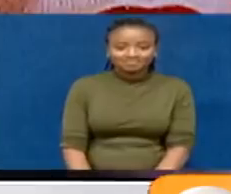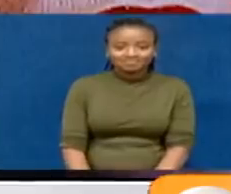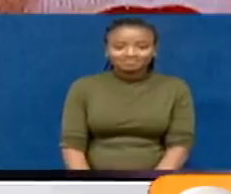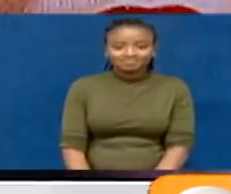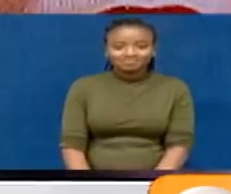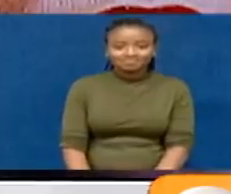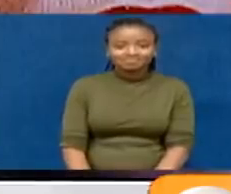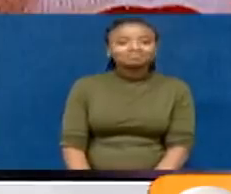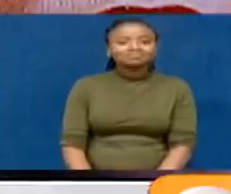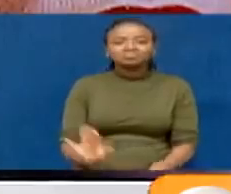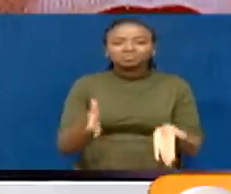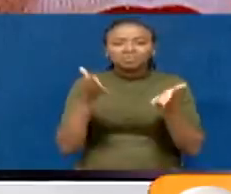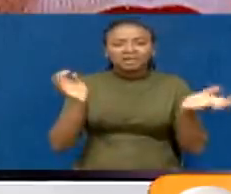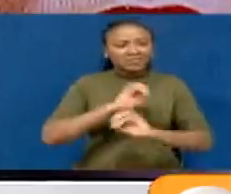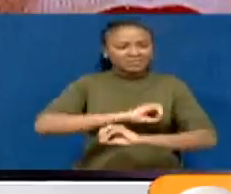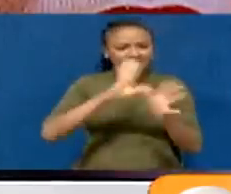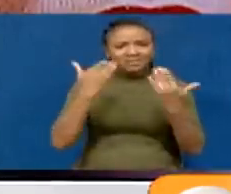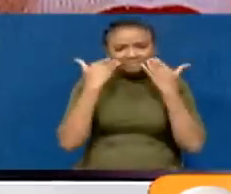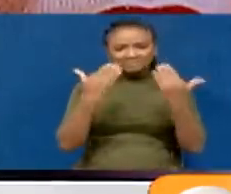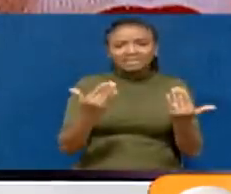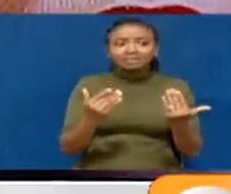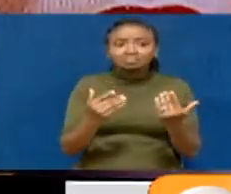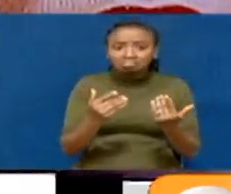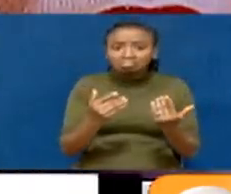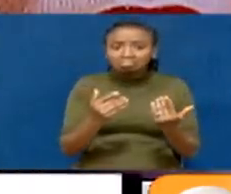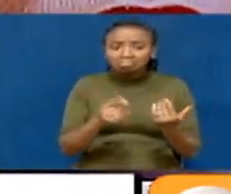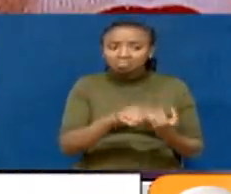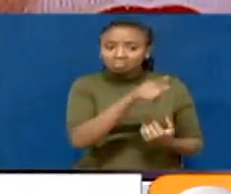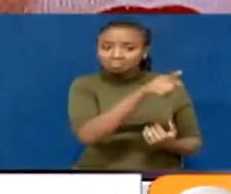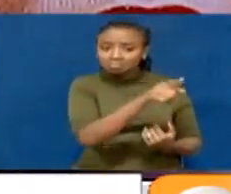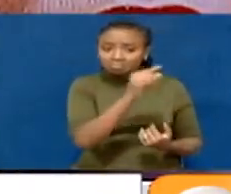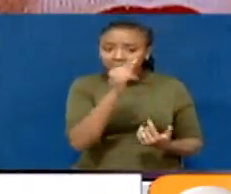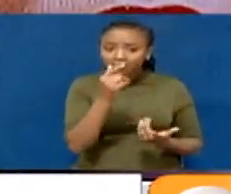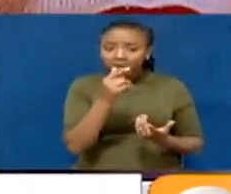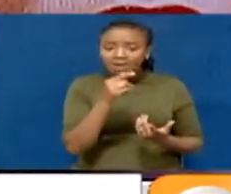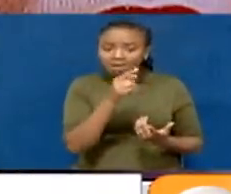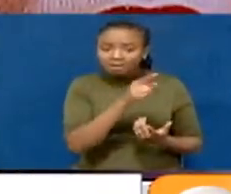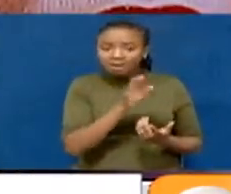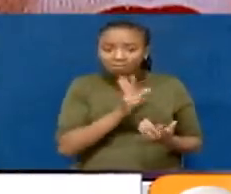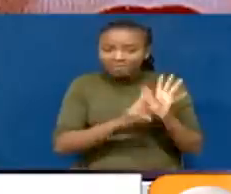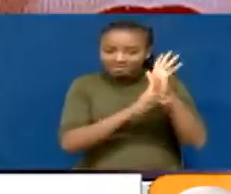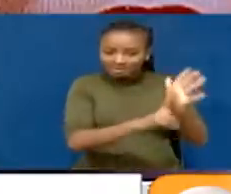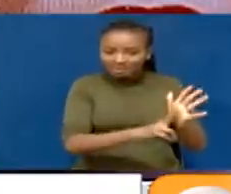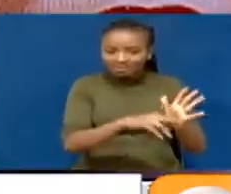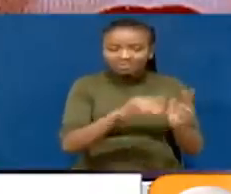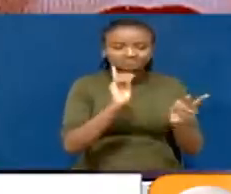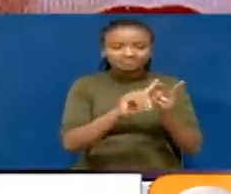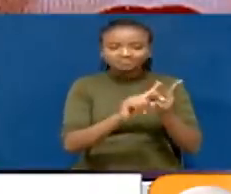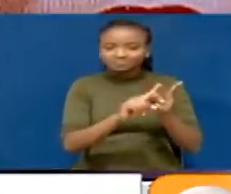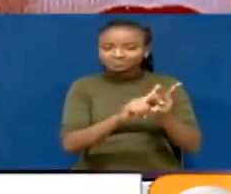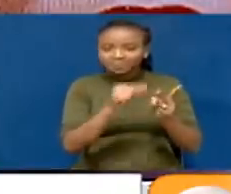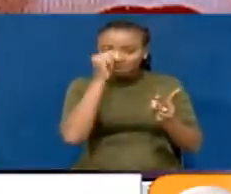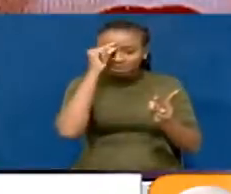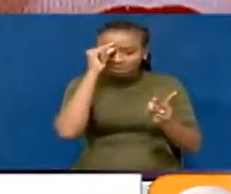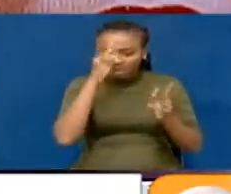It is now apparent that ties between Kirinyaga woman representative Wangoi Ngirici and the DP-led United